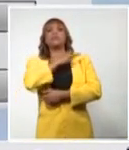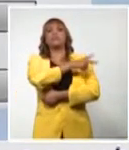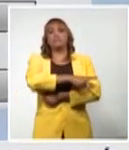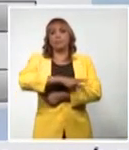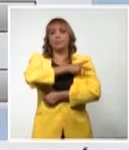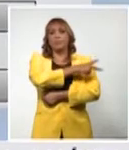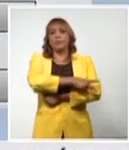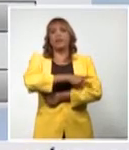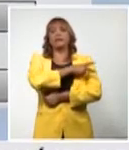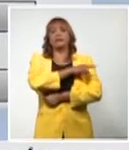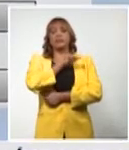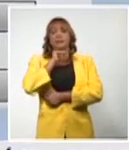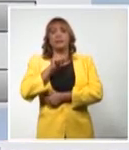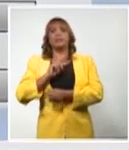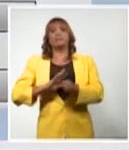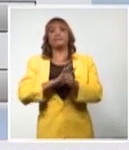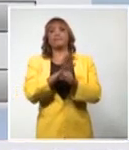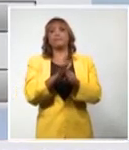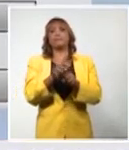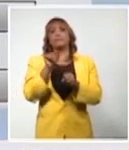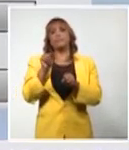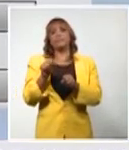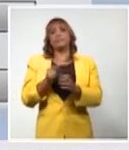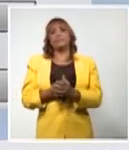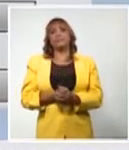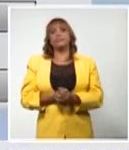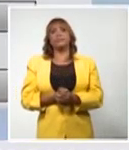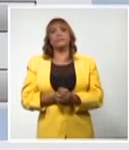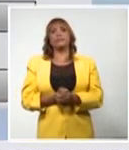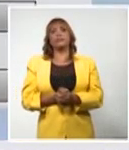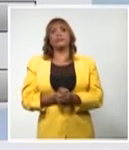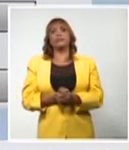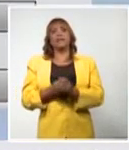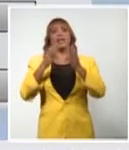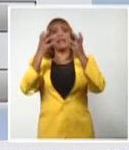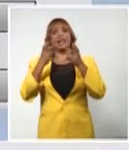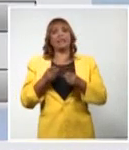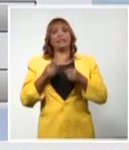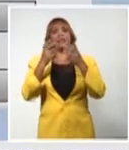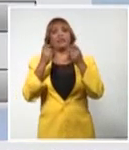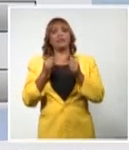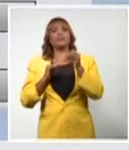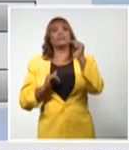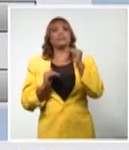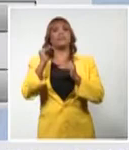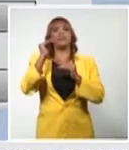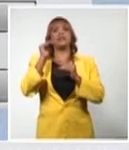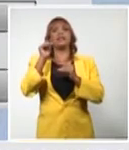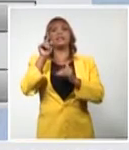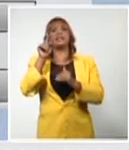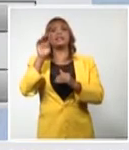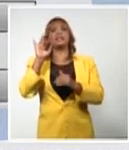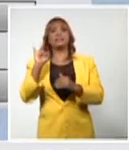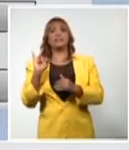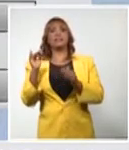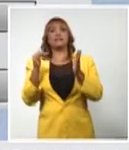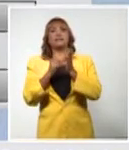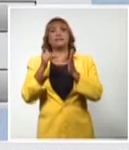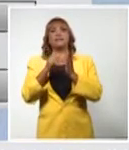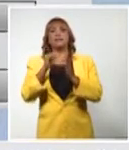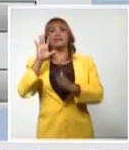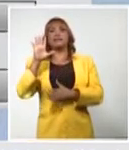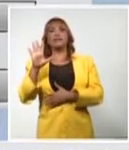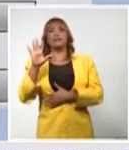yesterday, COVID-19 continues to be present in the same 185 countries. The total number